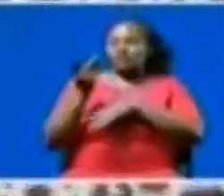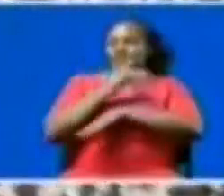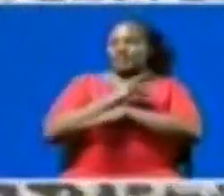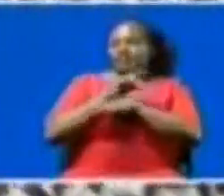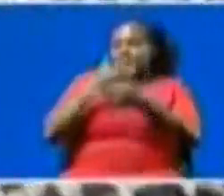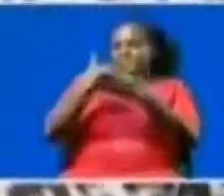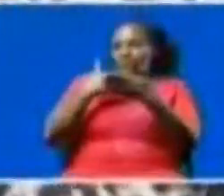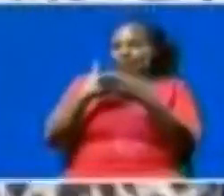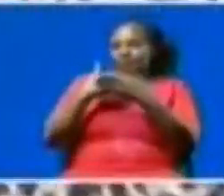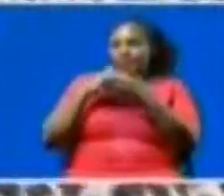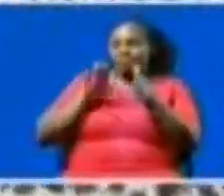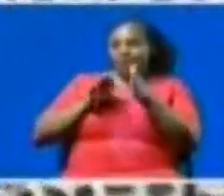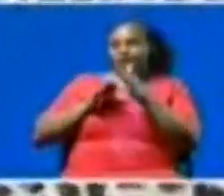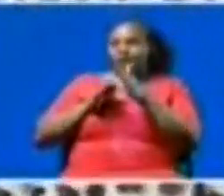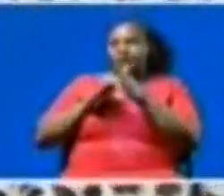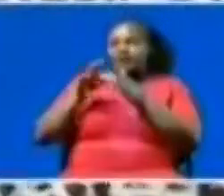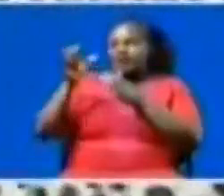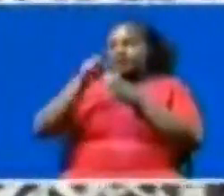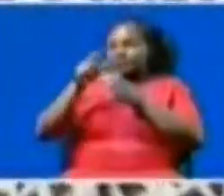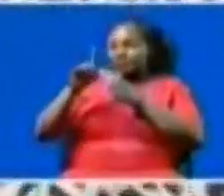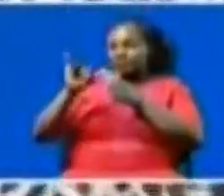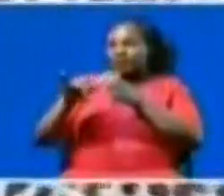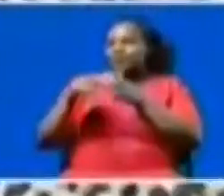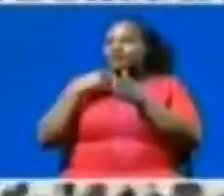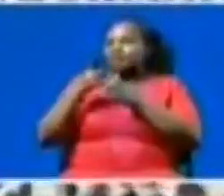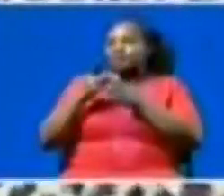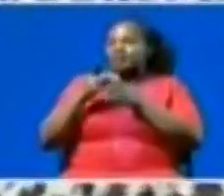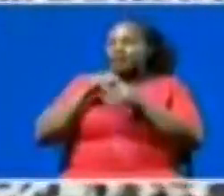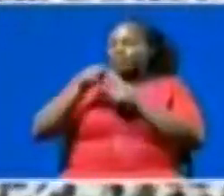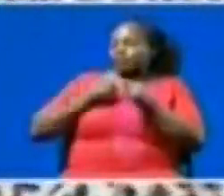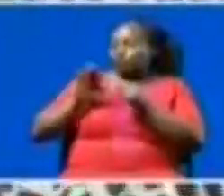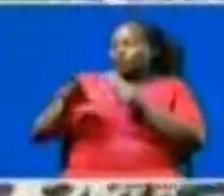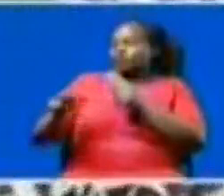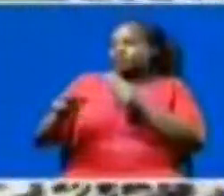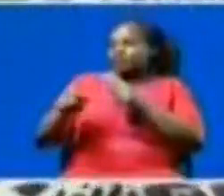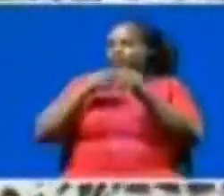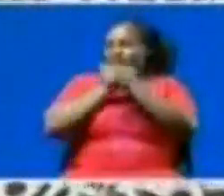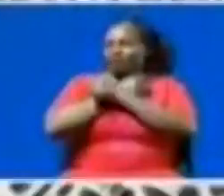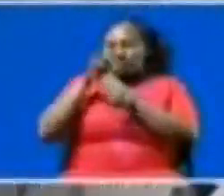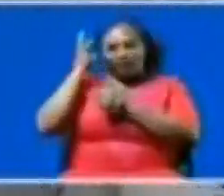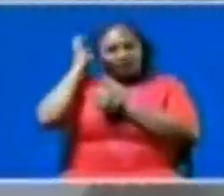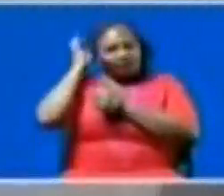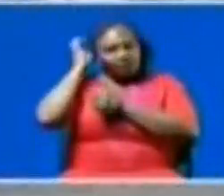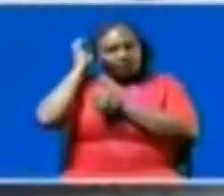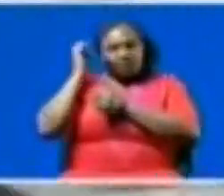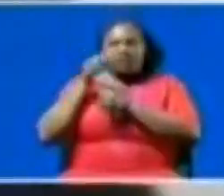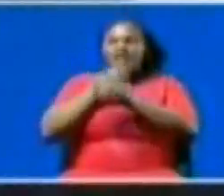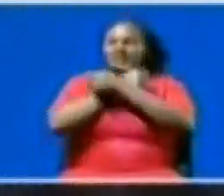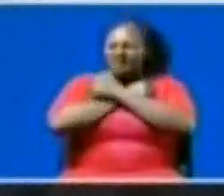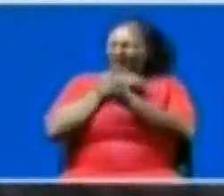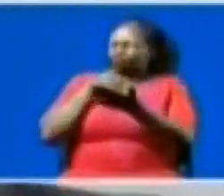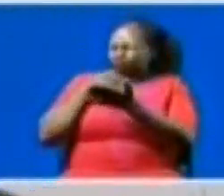earlier, Sophie's mother, Sally, had told us this about her daughter's love for her hair. She loves her